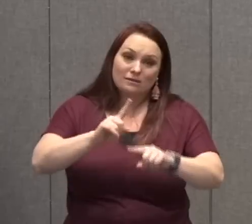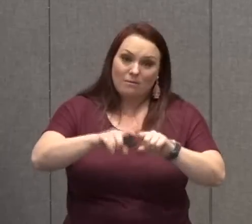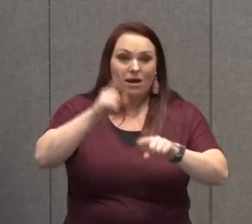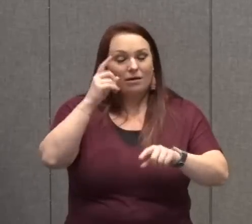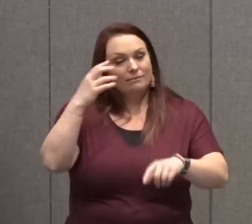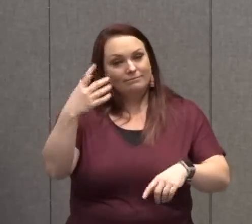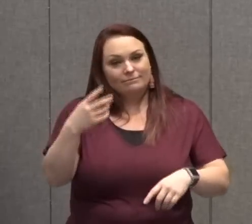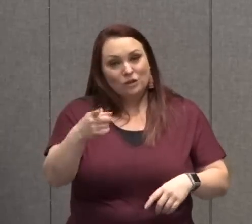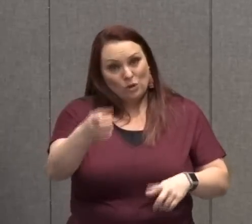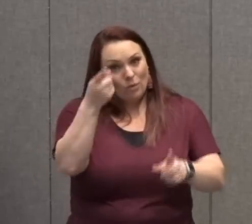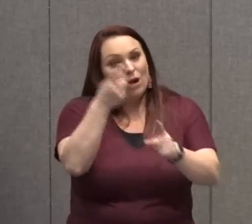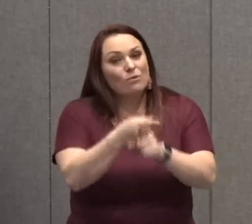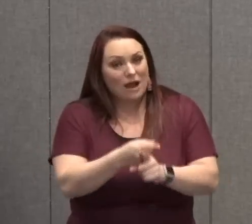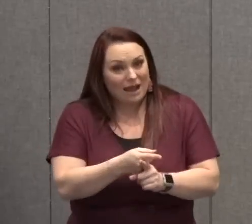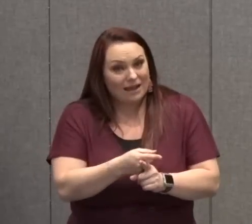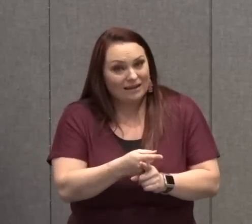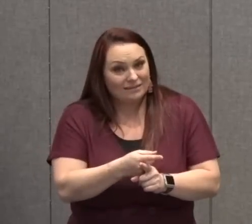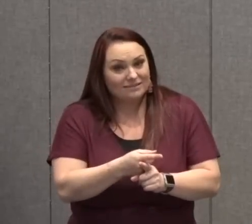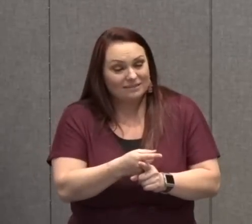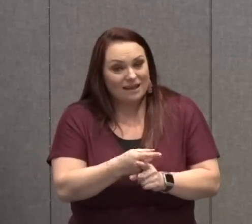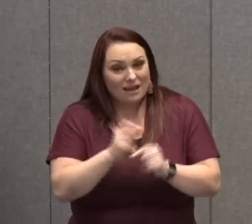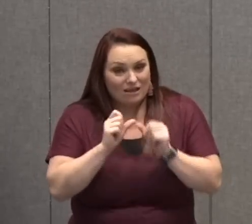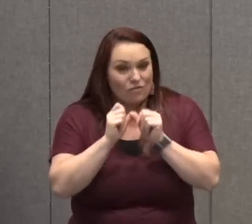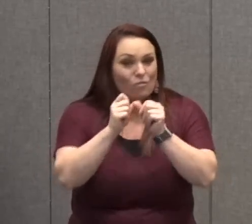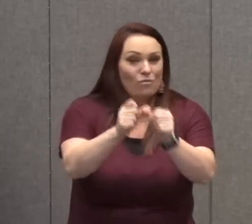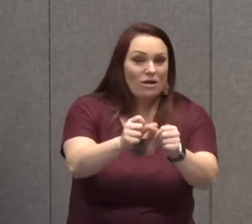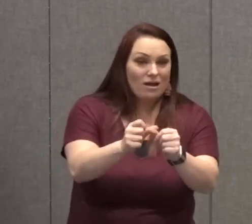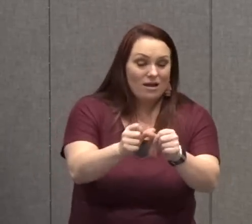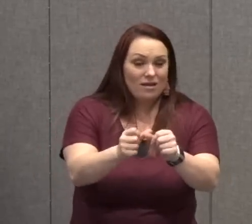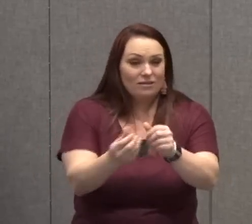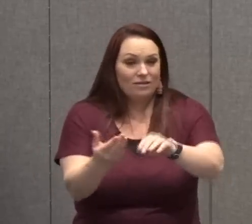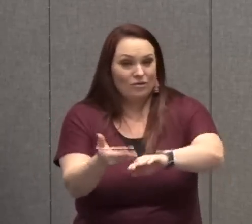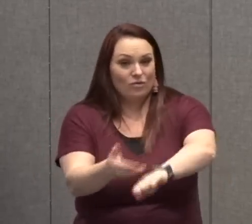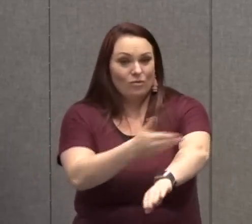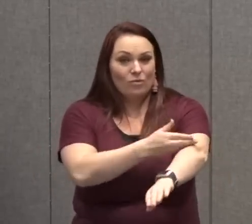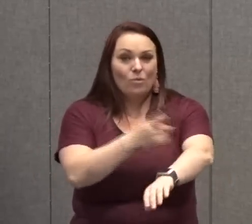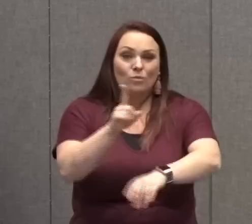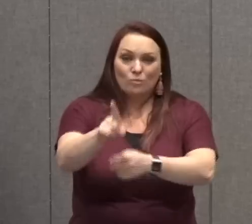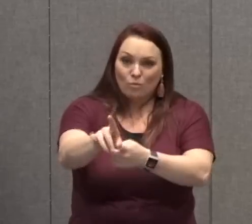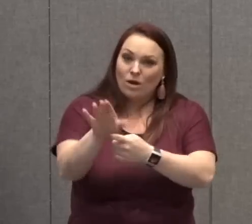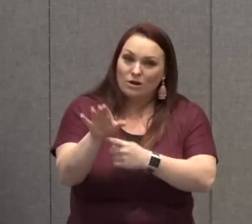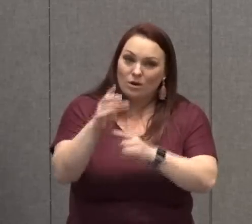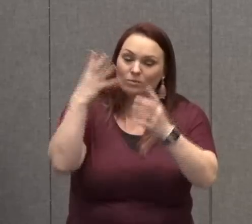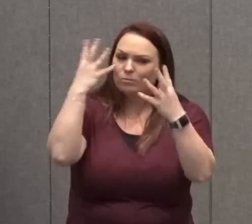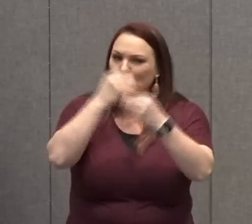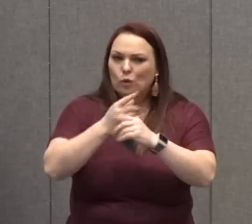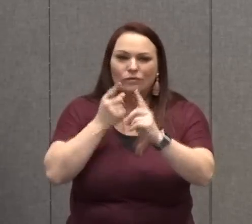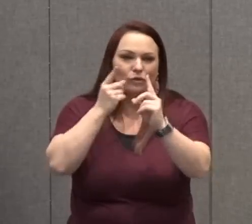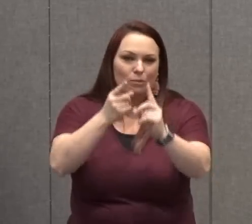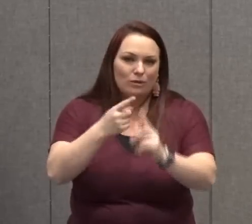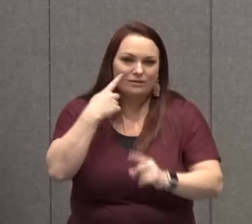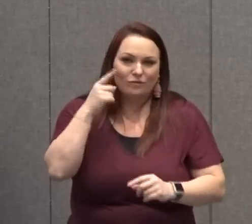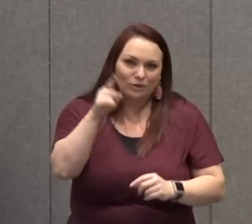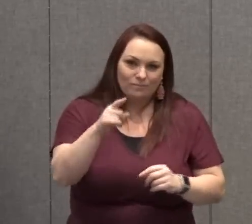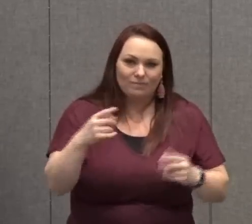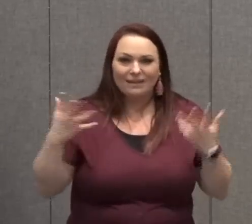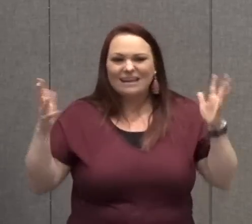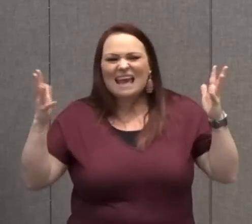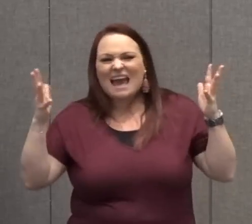you pull through grow from there and because of that let me award you 100 beautiful points yay